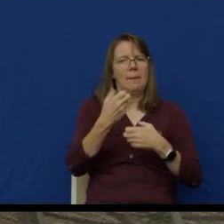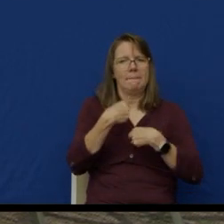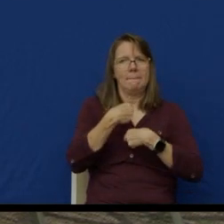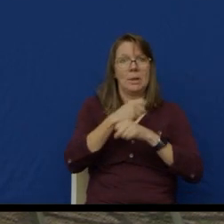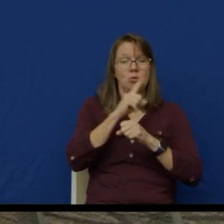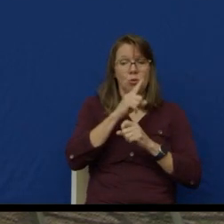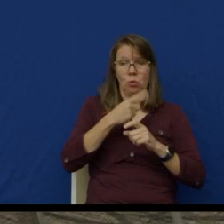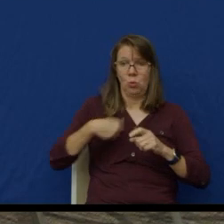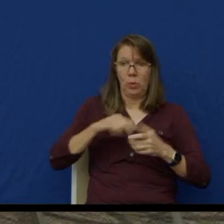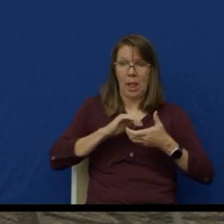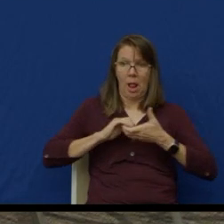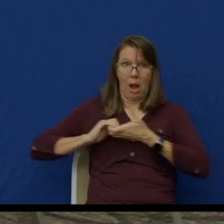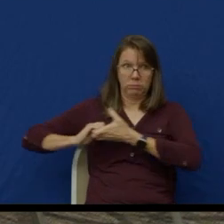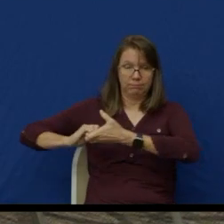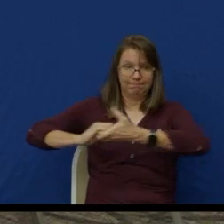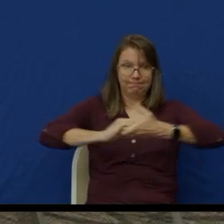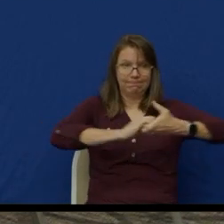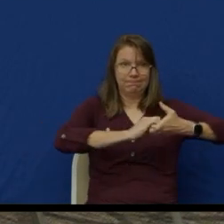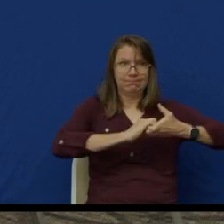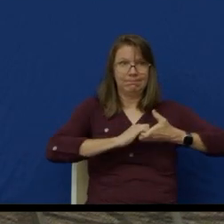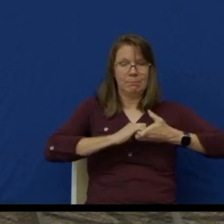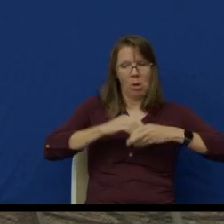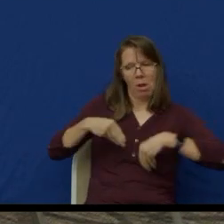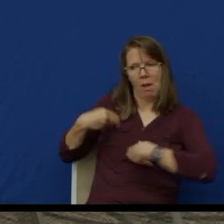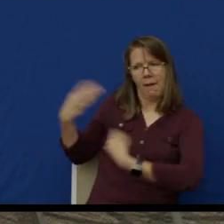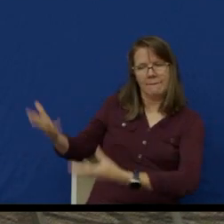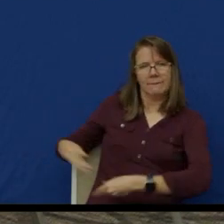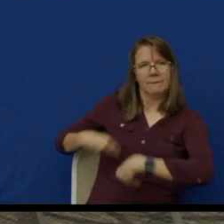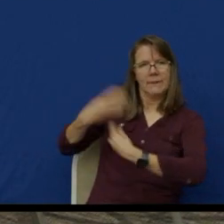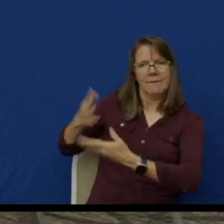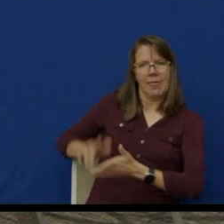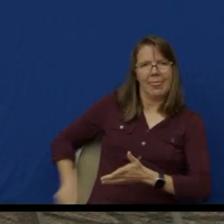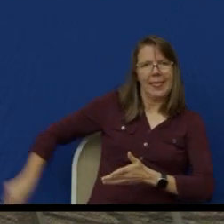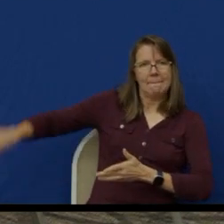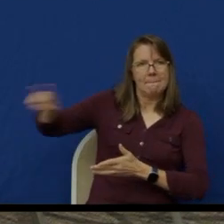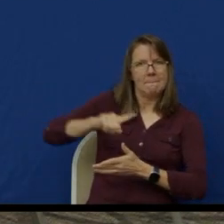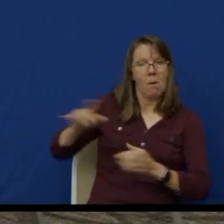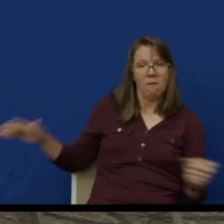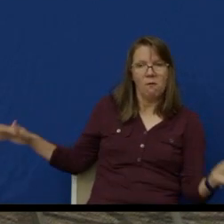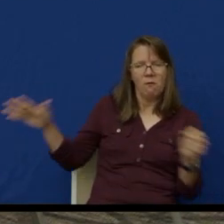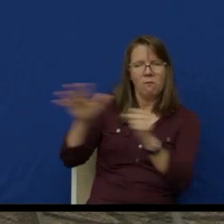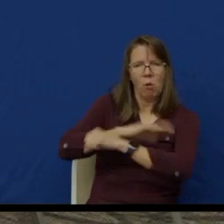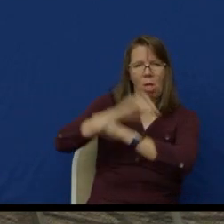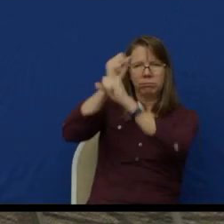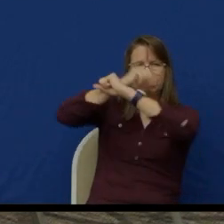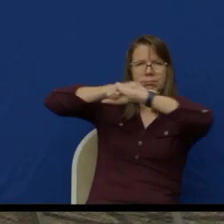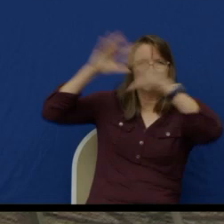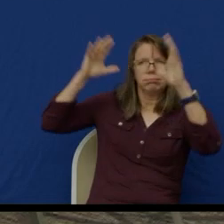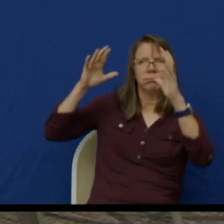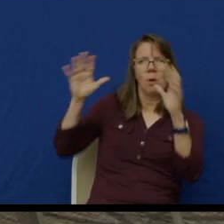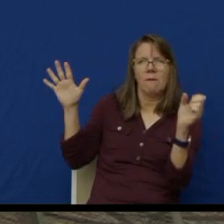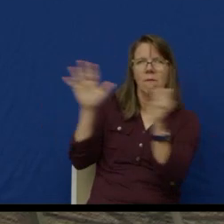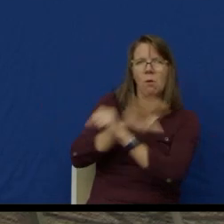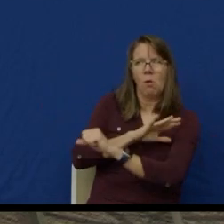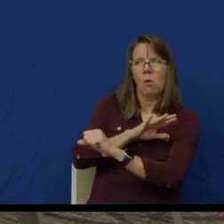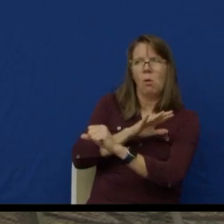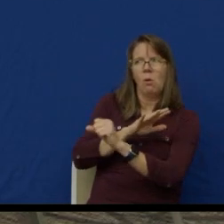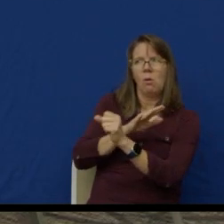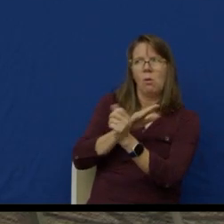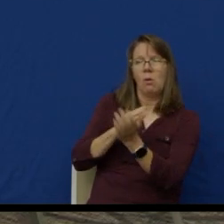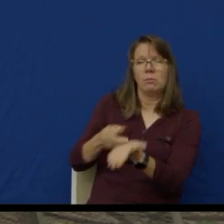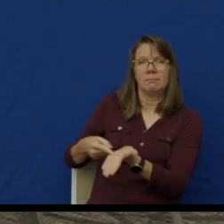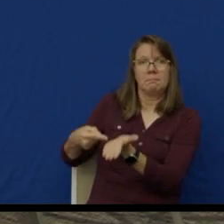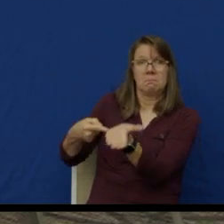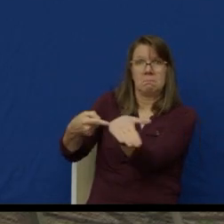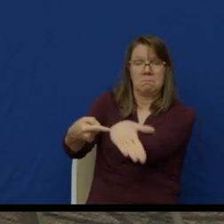can give them the full picture, the full answer. And not to hide where we